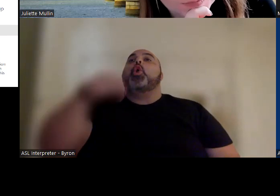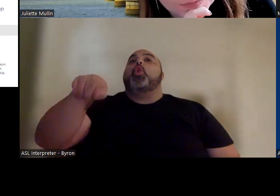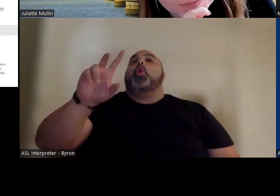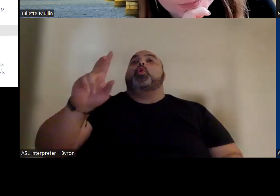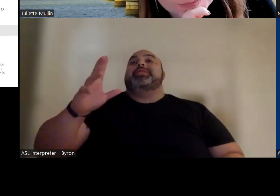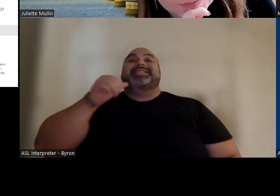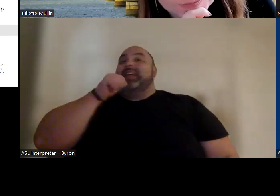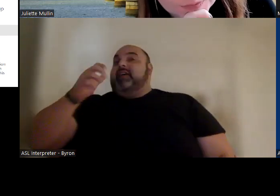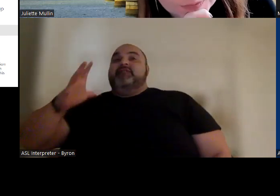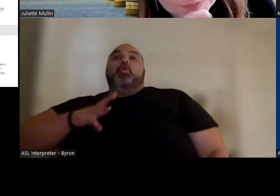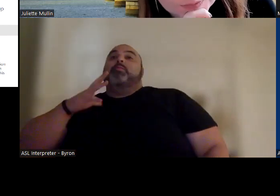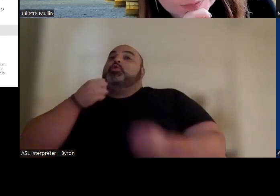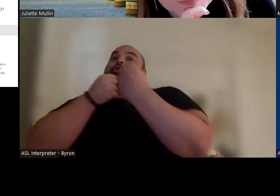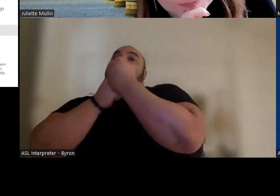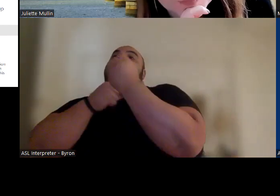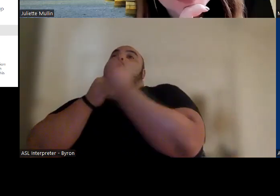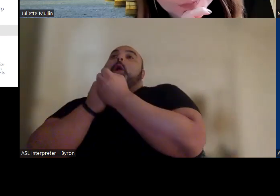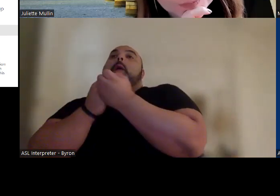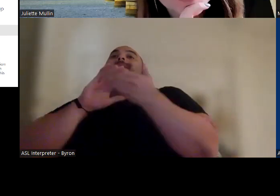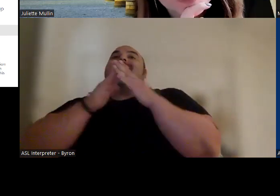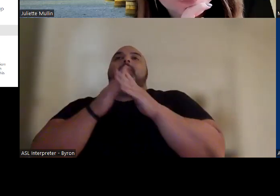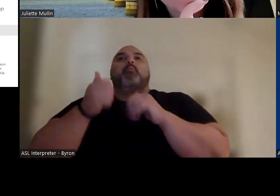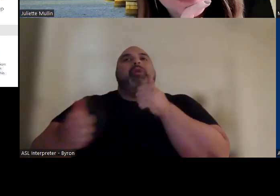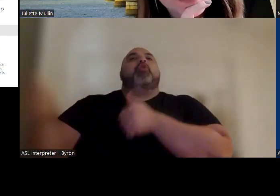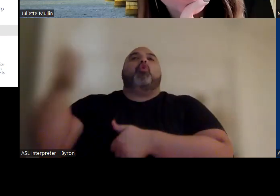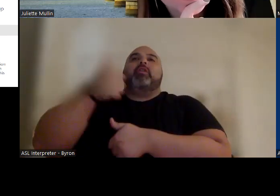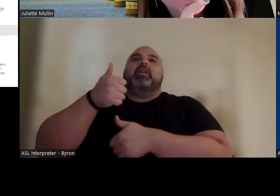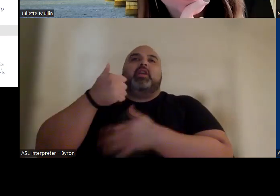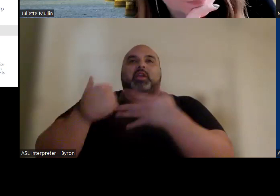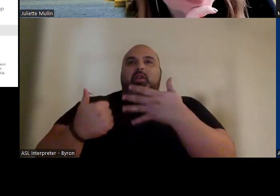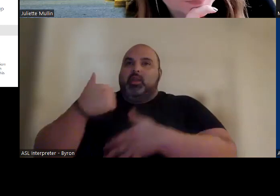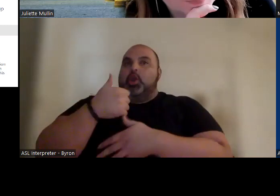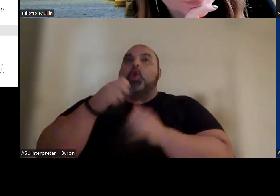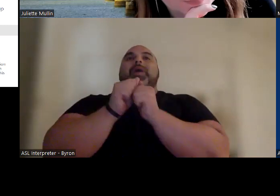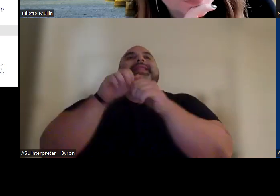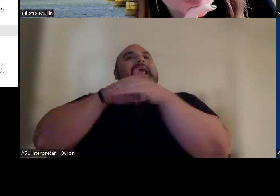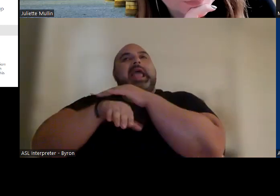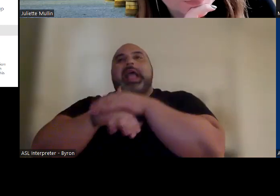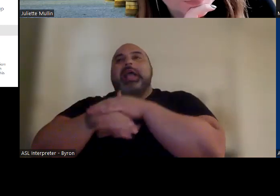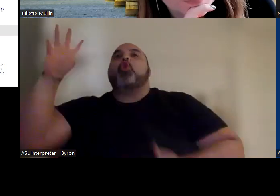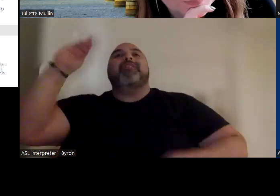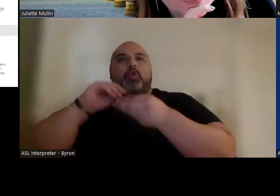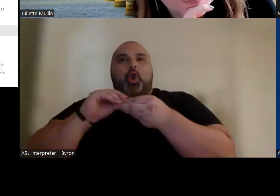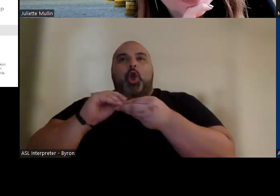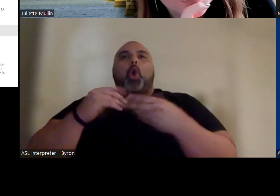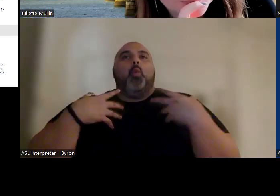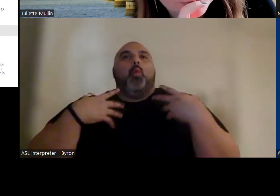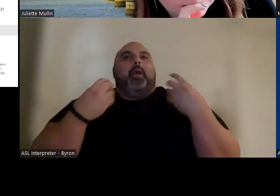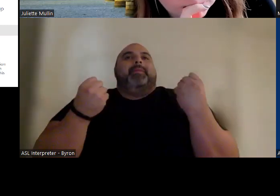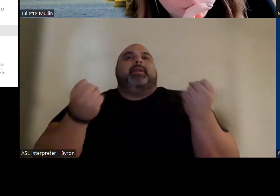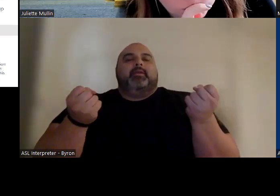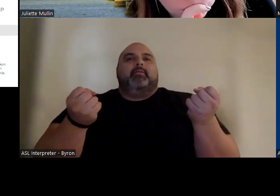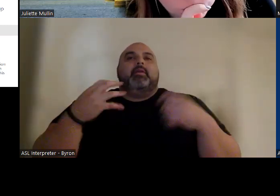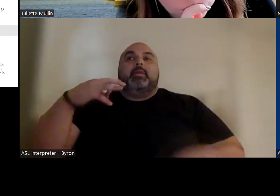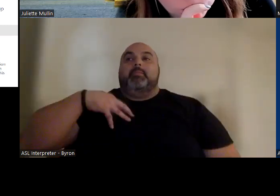supports somehow become a priority. Right. With with access and for overall well-being. The benefits and